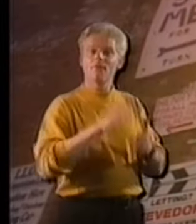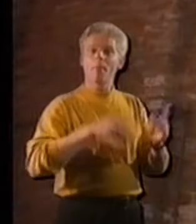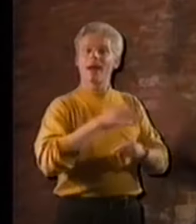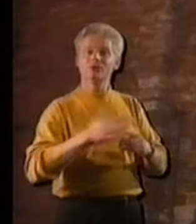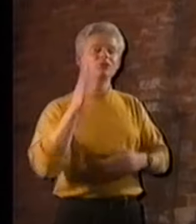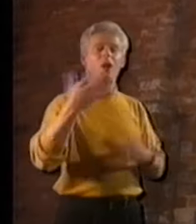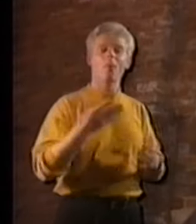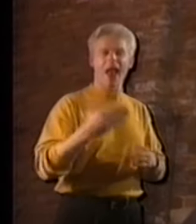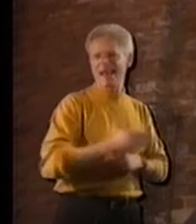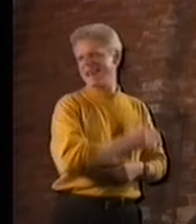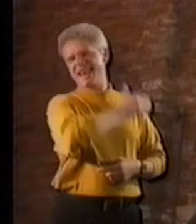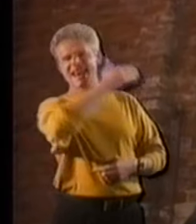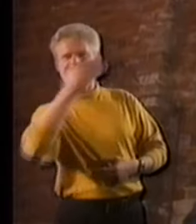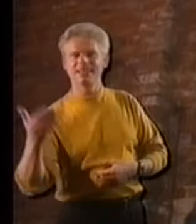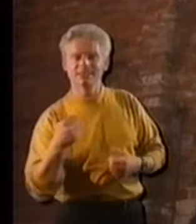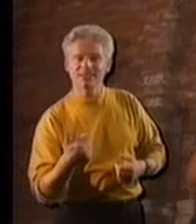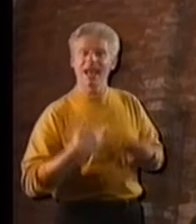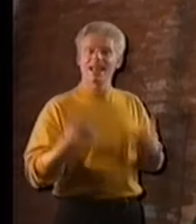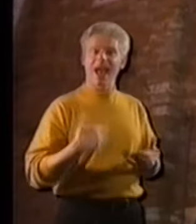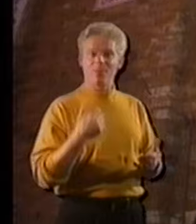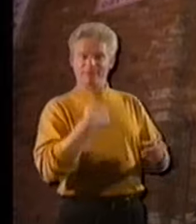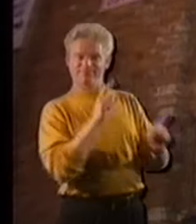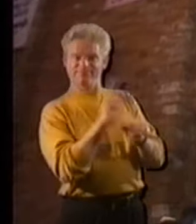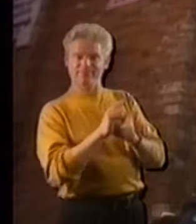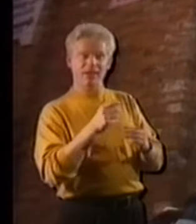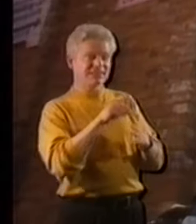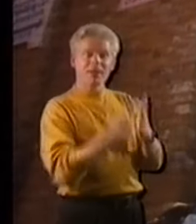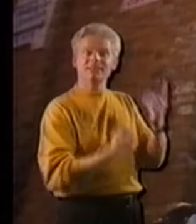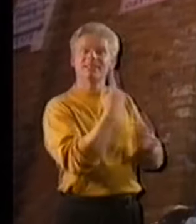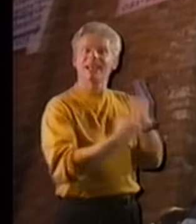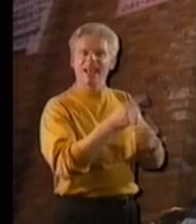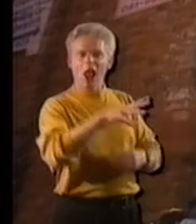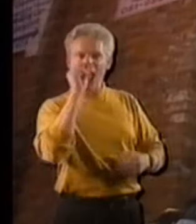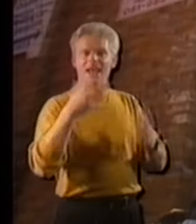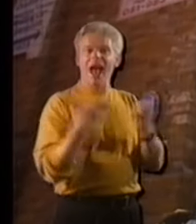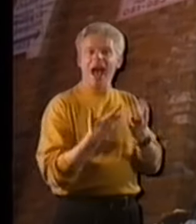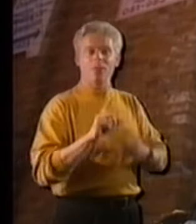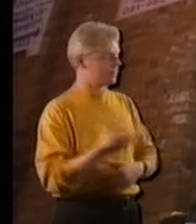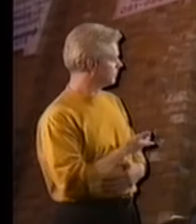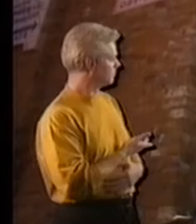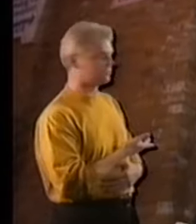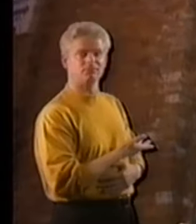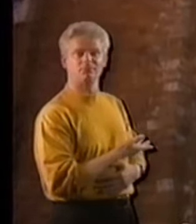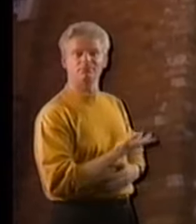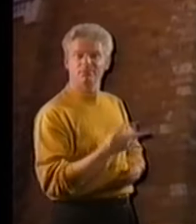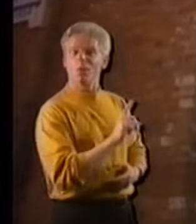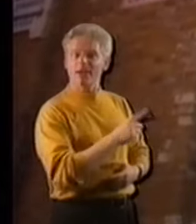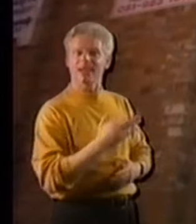now from the edge goes east. I'm now going to go and meet some people with disabilities that are learning how to do Kung